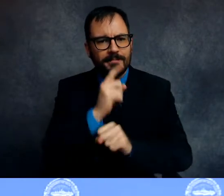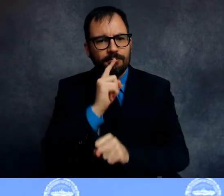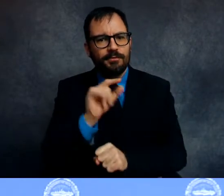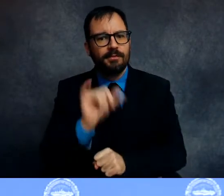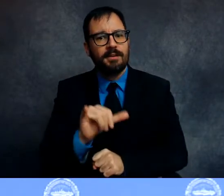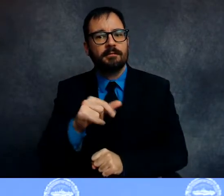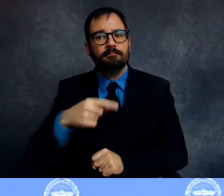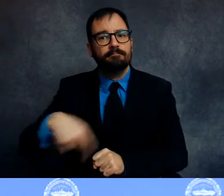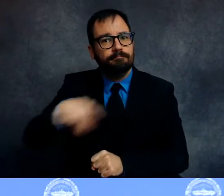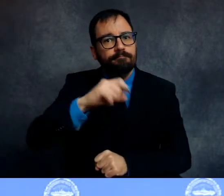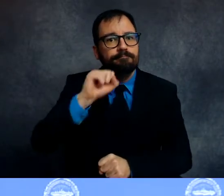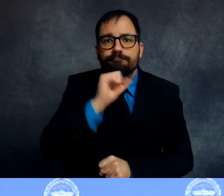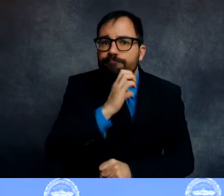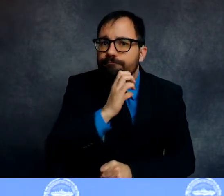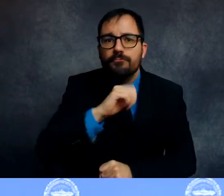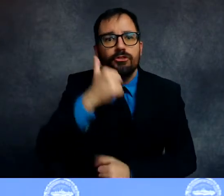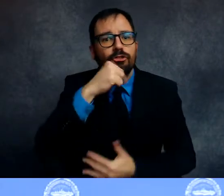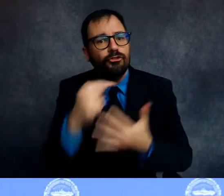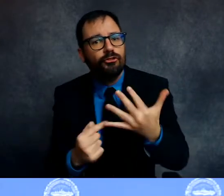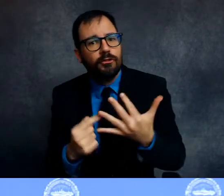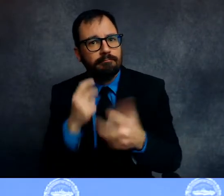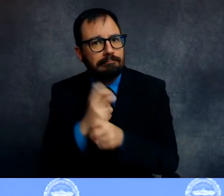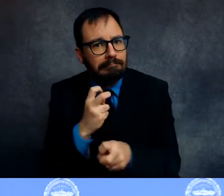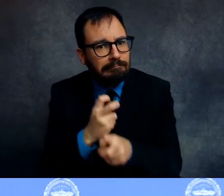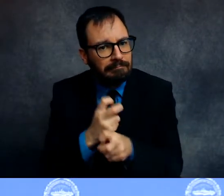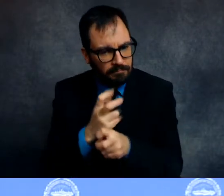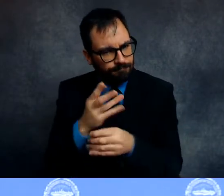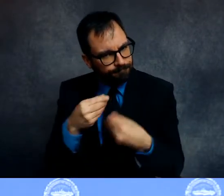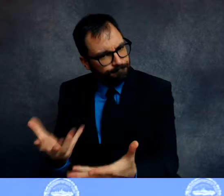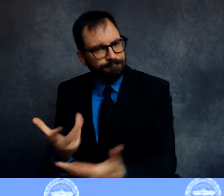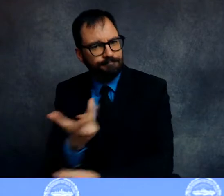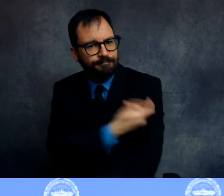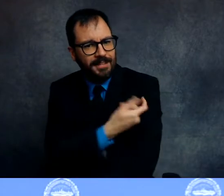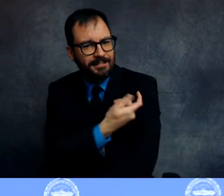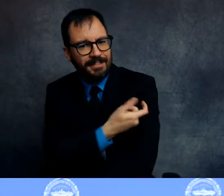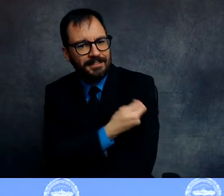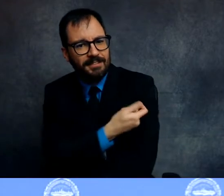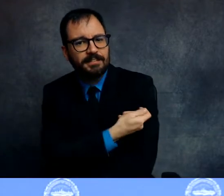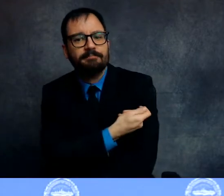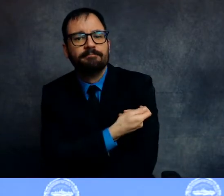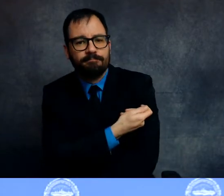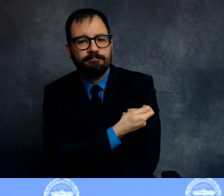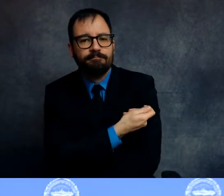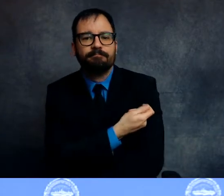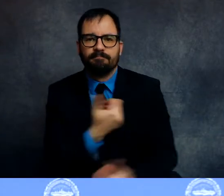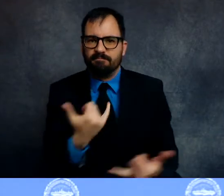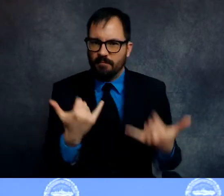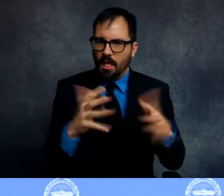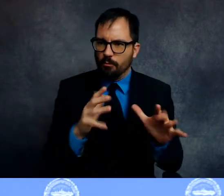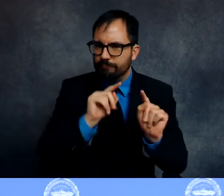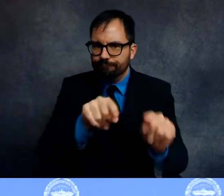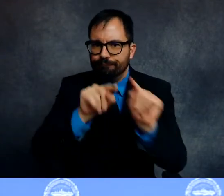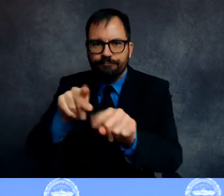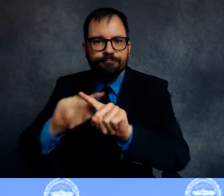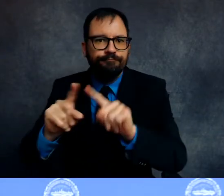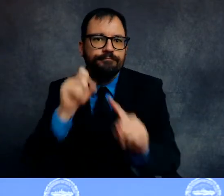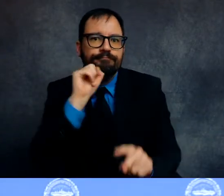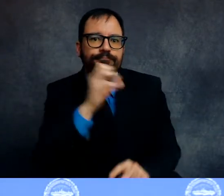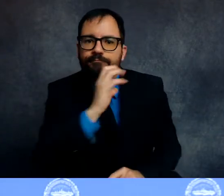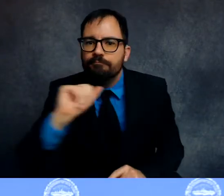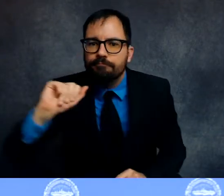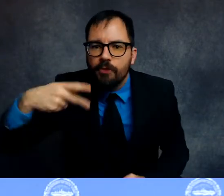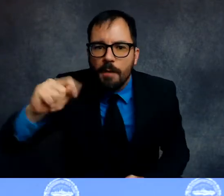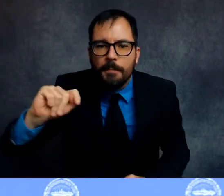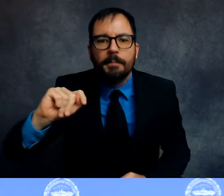vulnerable residents who may face any barriers. In Boston, over 100 senior affordable housing buildings will be vaccinating